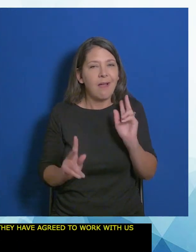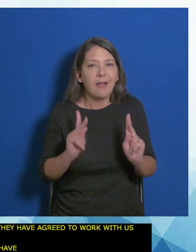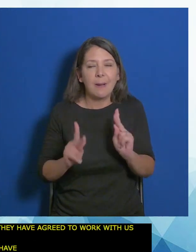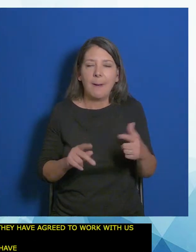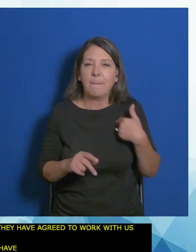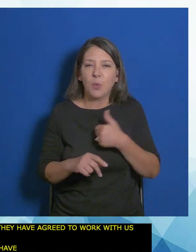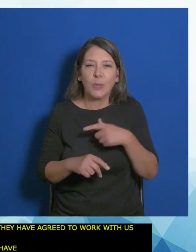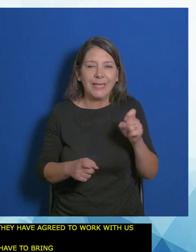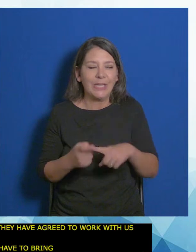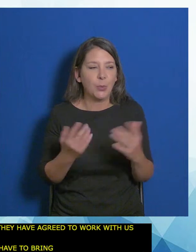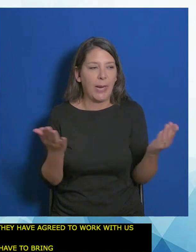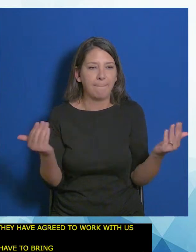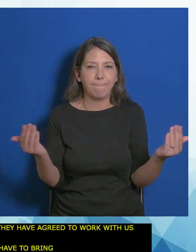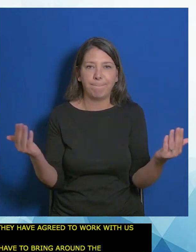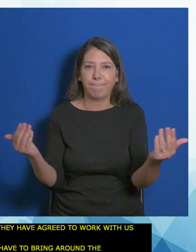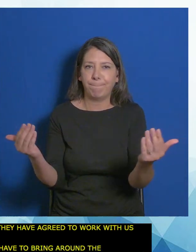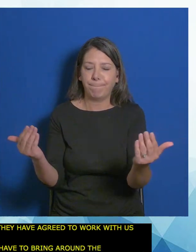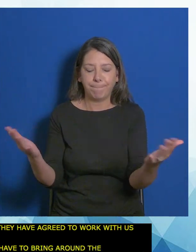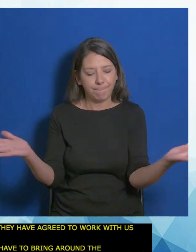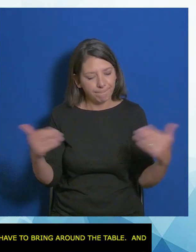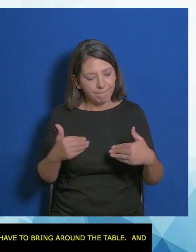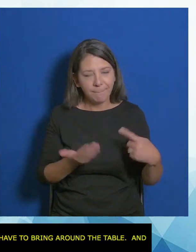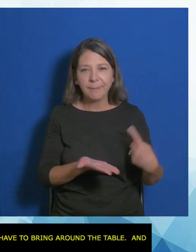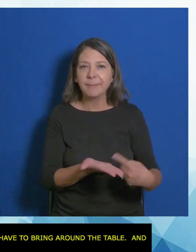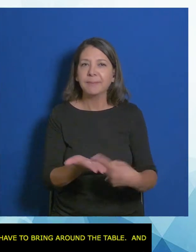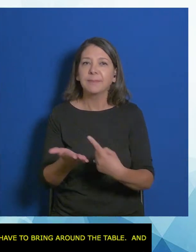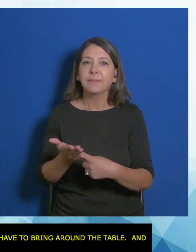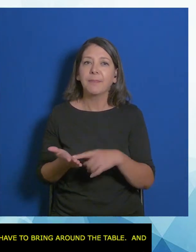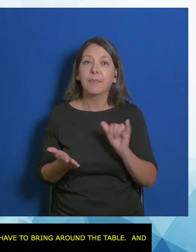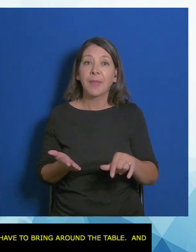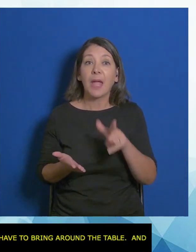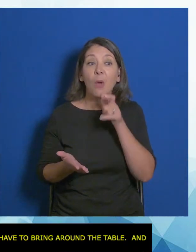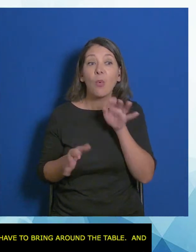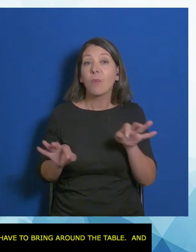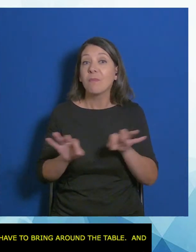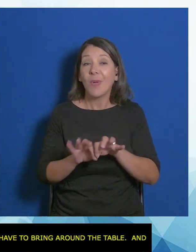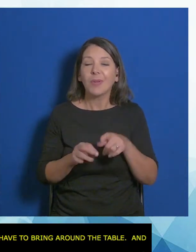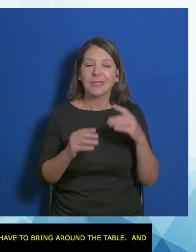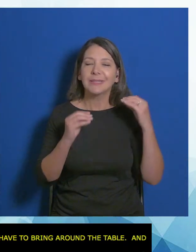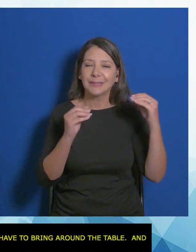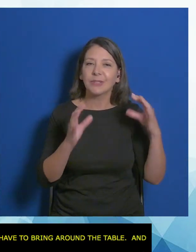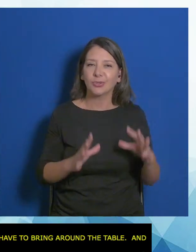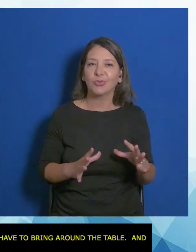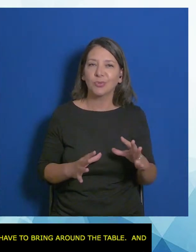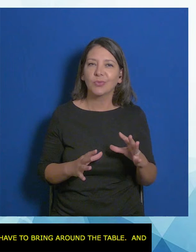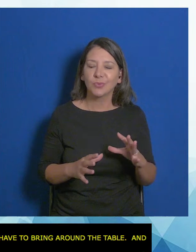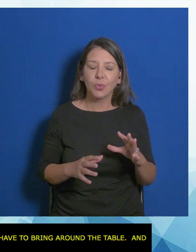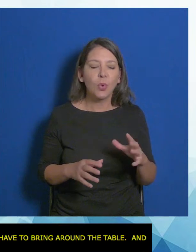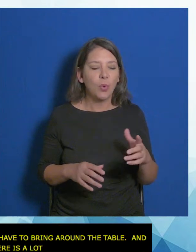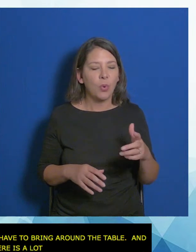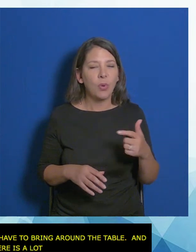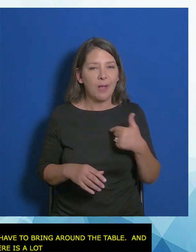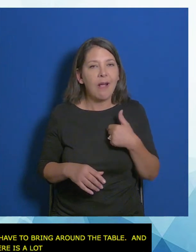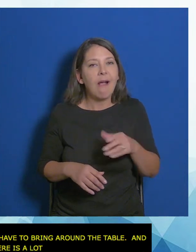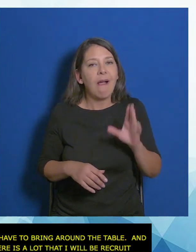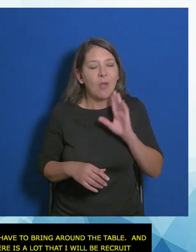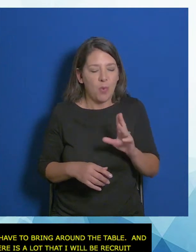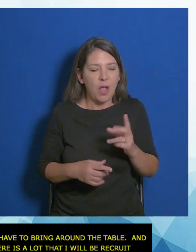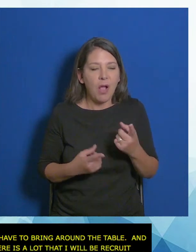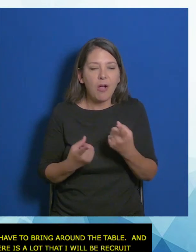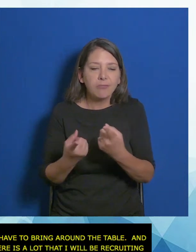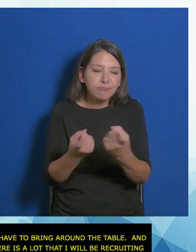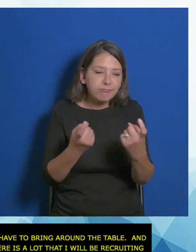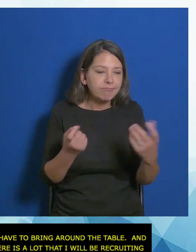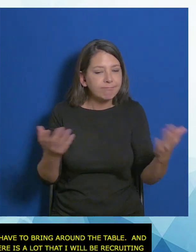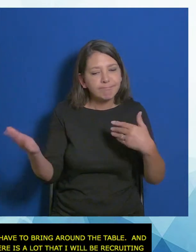table. Teachers are a huge part of that input that we'll get. And there's a lot that I will be recruiting teachers from the